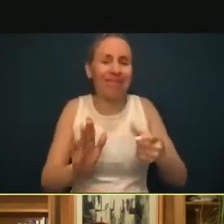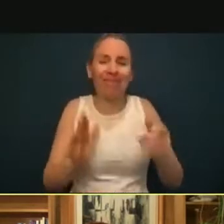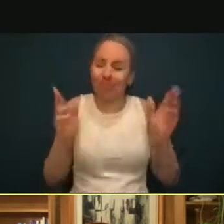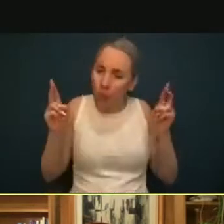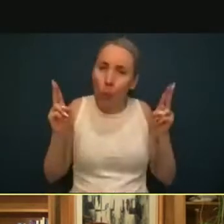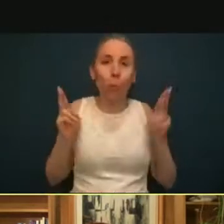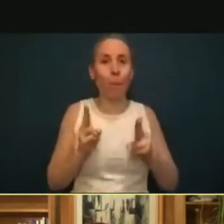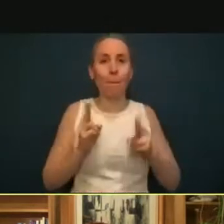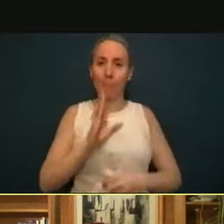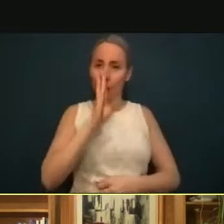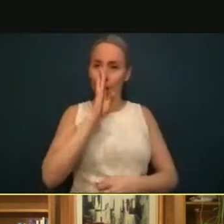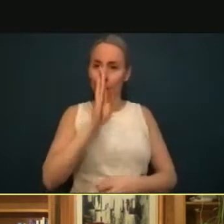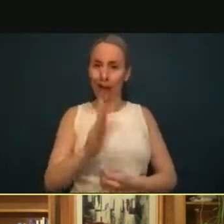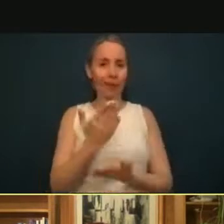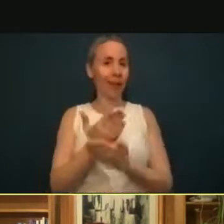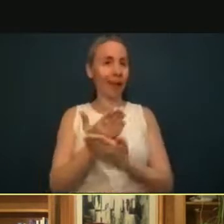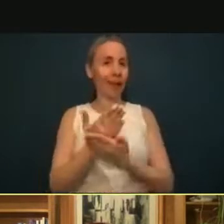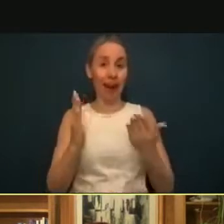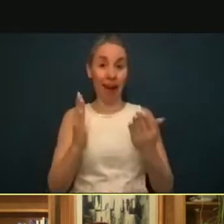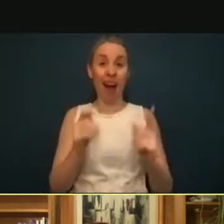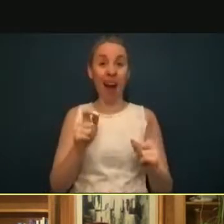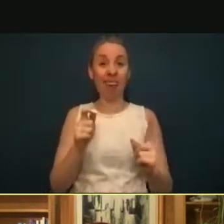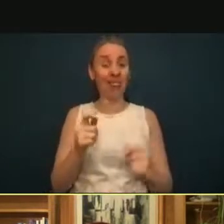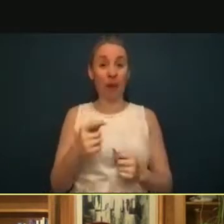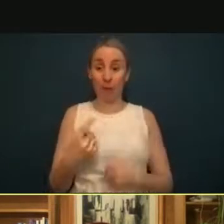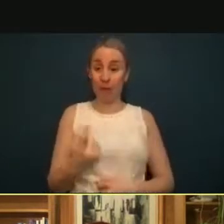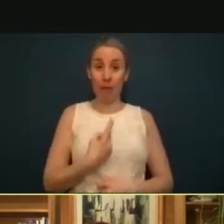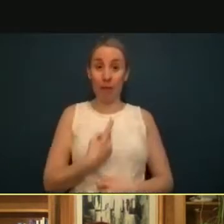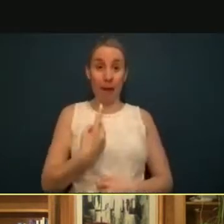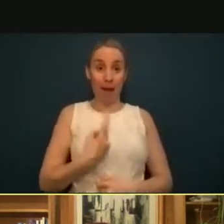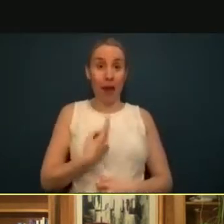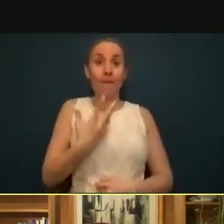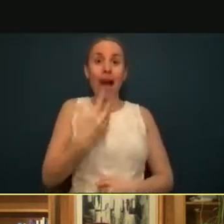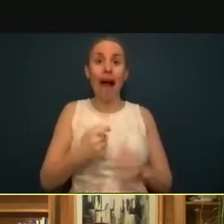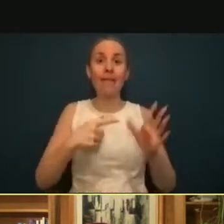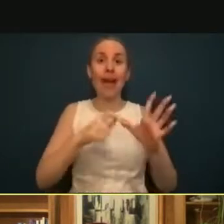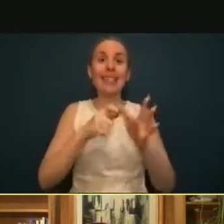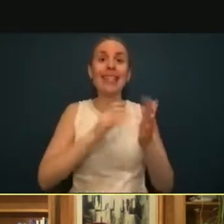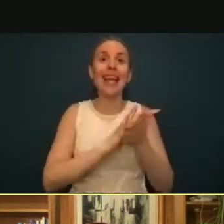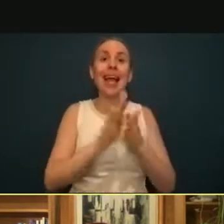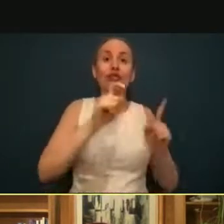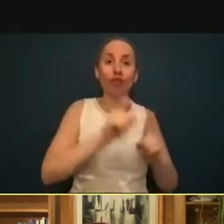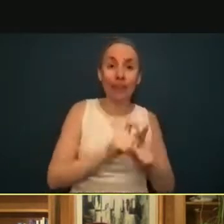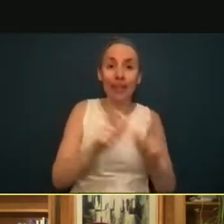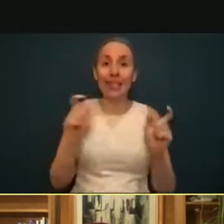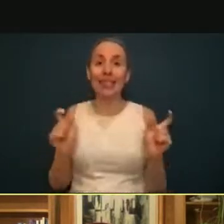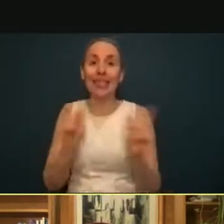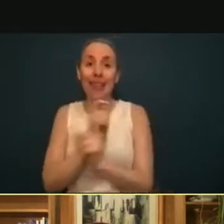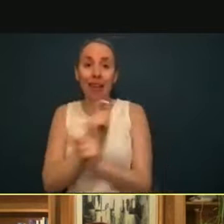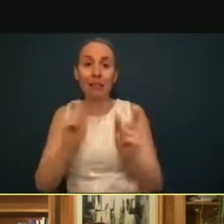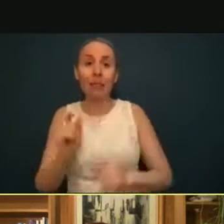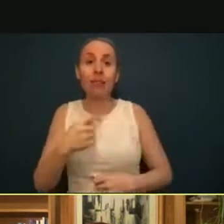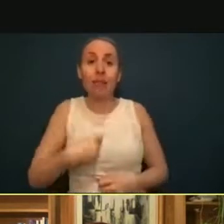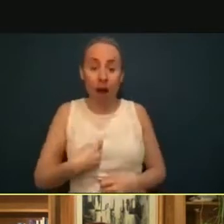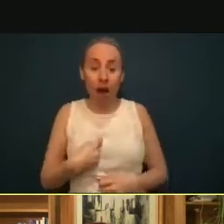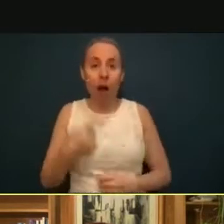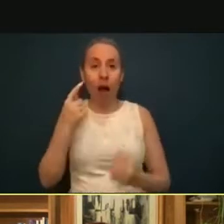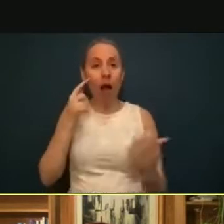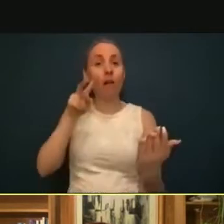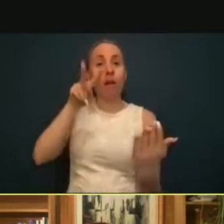direct. I think people like myself with ADHD and dyslexia, we